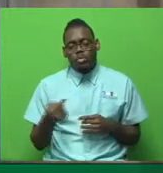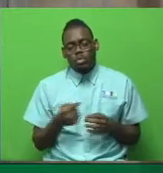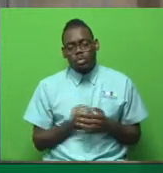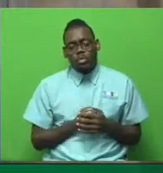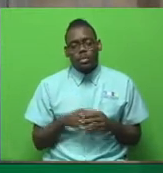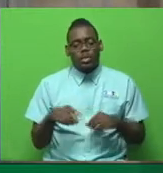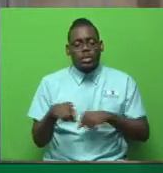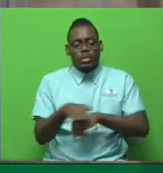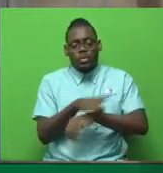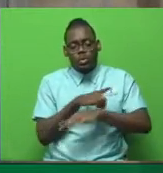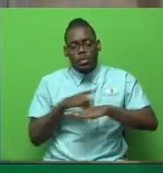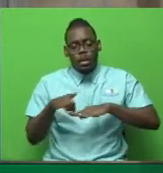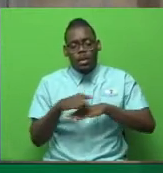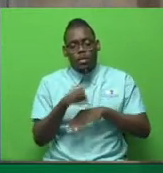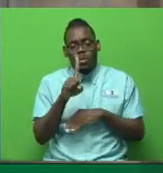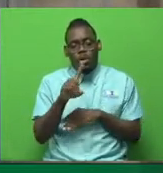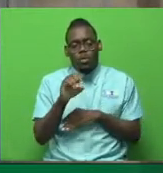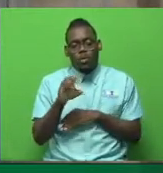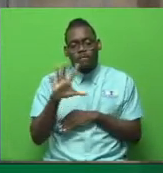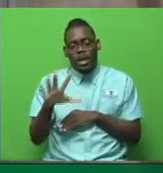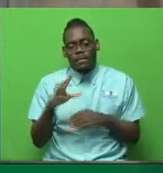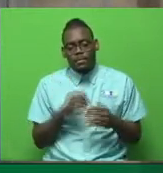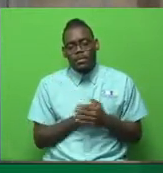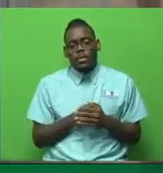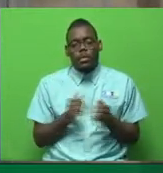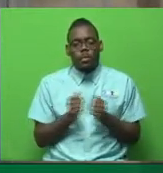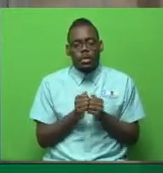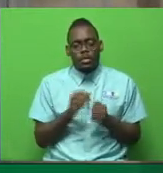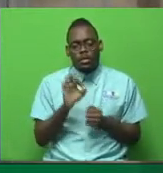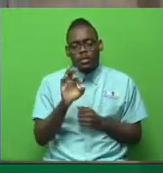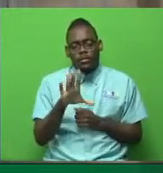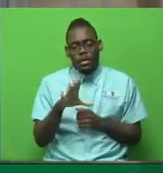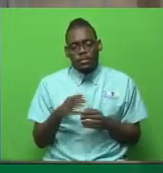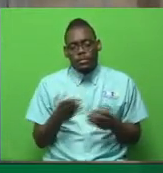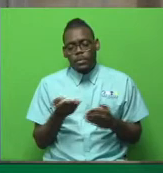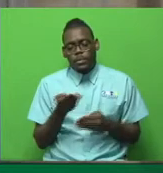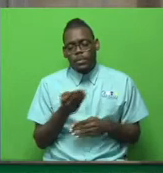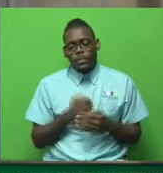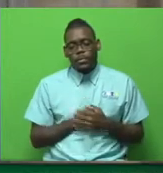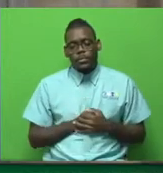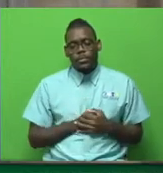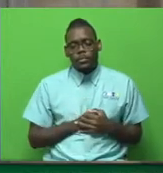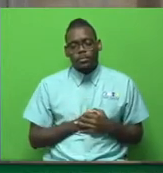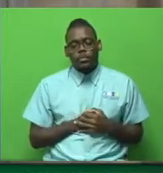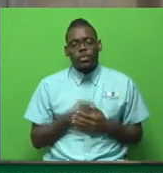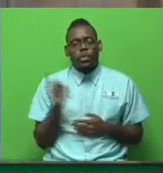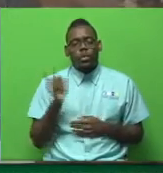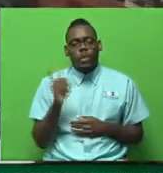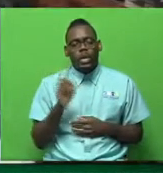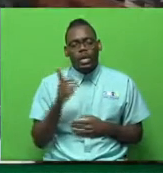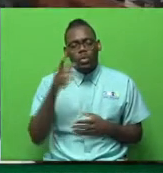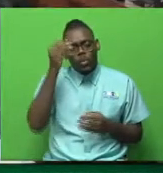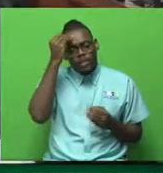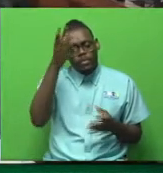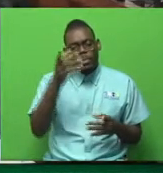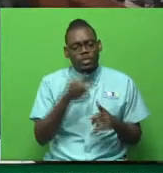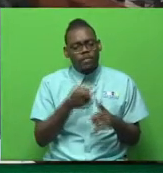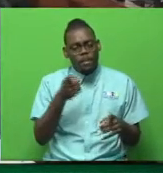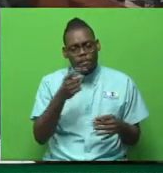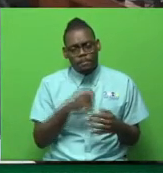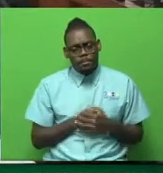105 with 95 debts as a deputy speaker what is the source of this information John Hopkins University